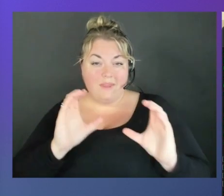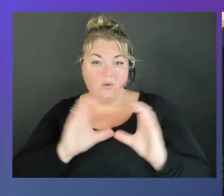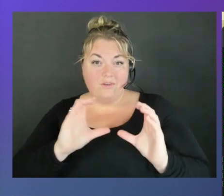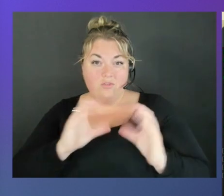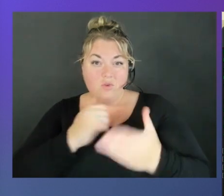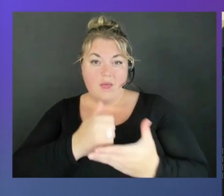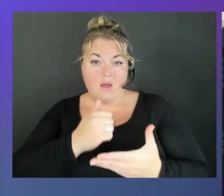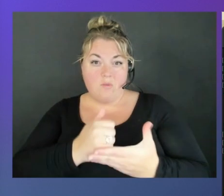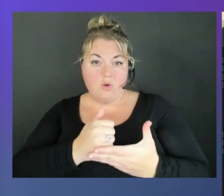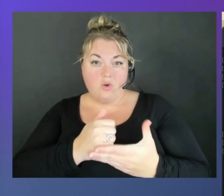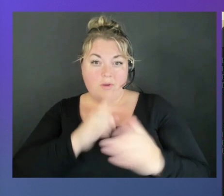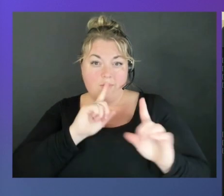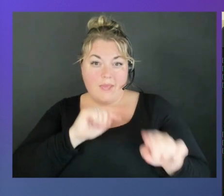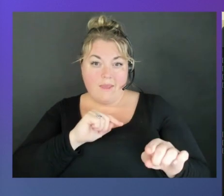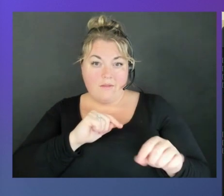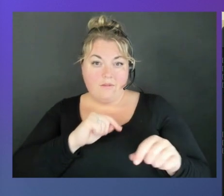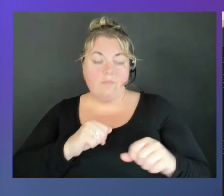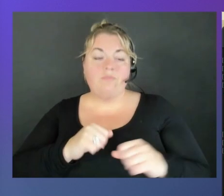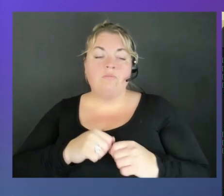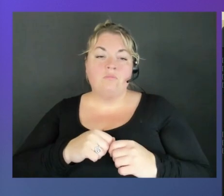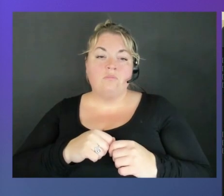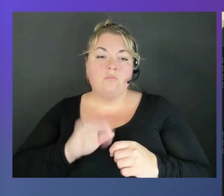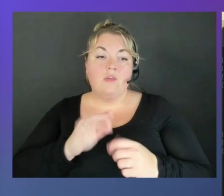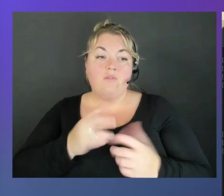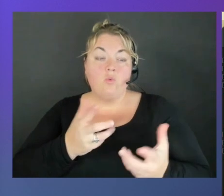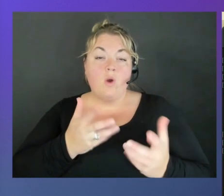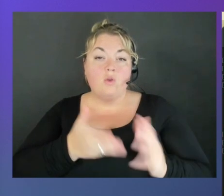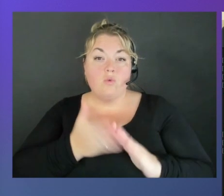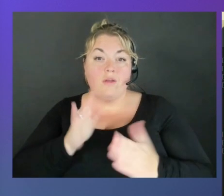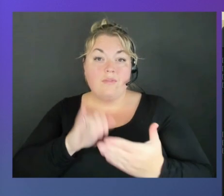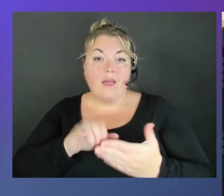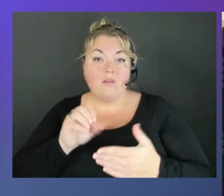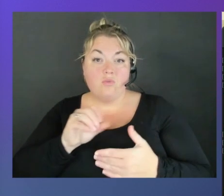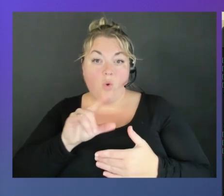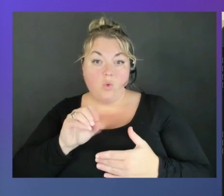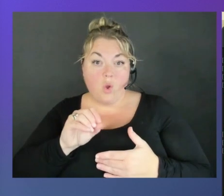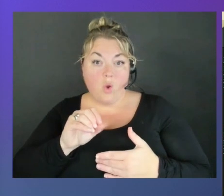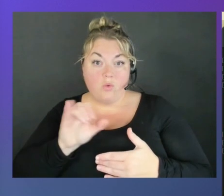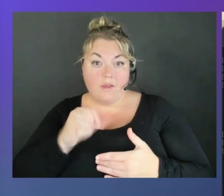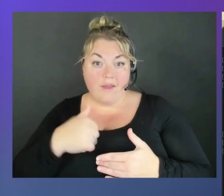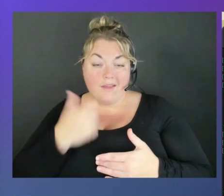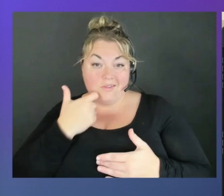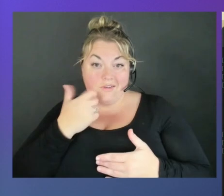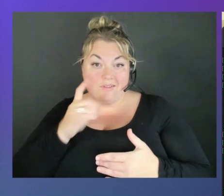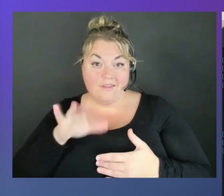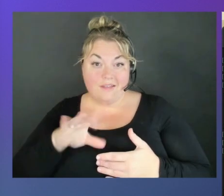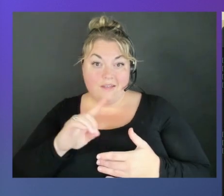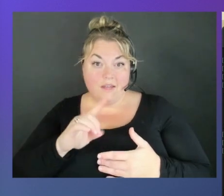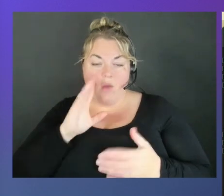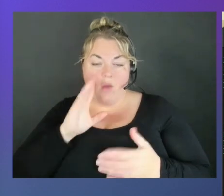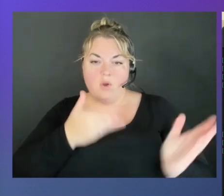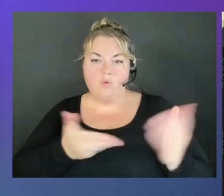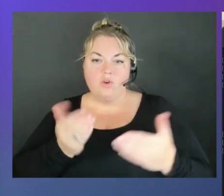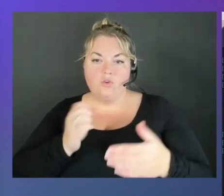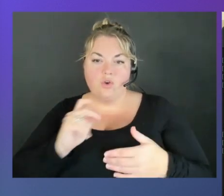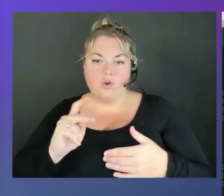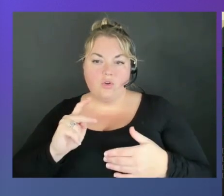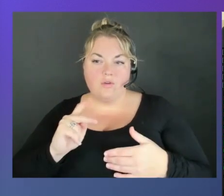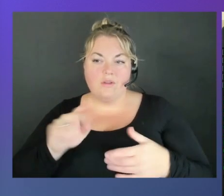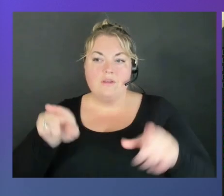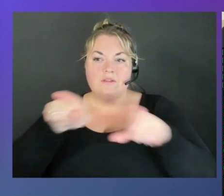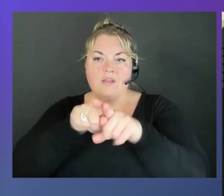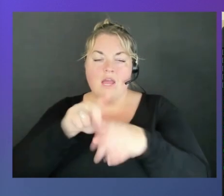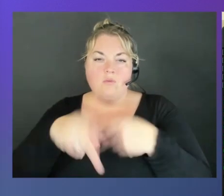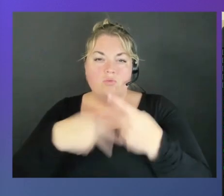helper command. And if you were to run this solo like I just did, it's going to return the same sort of information